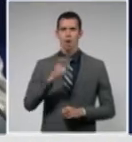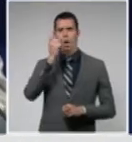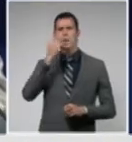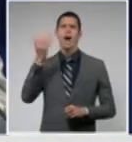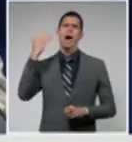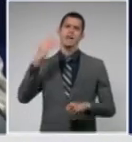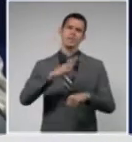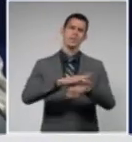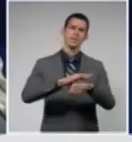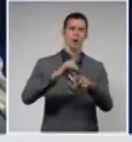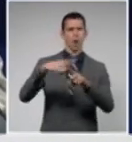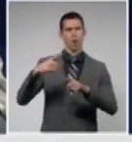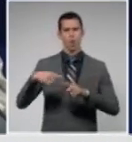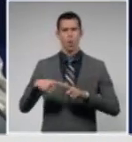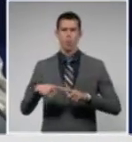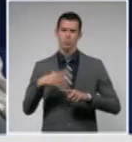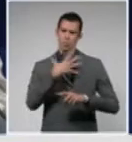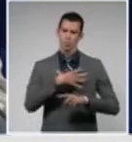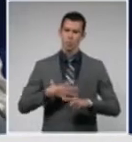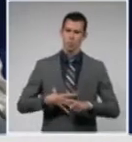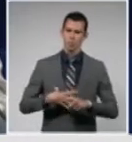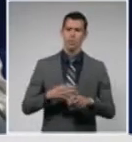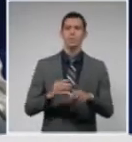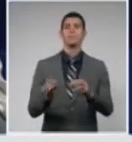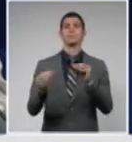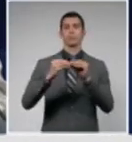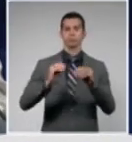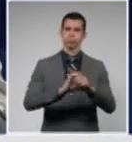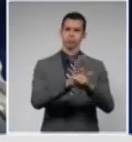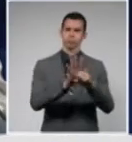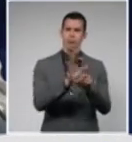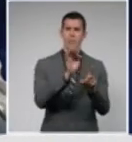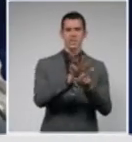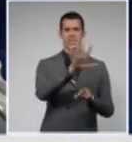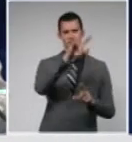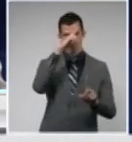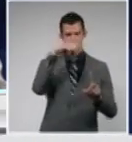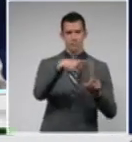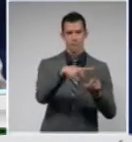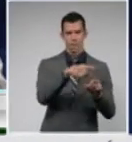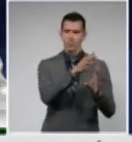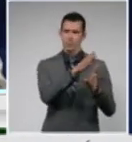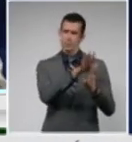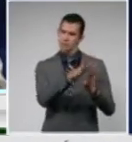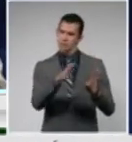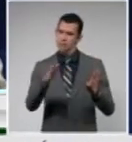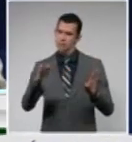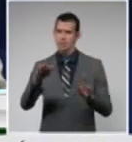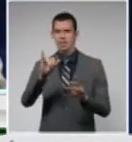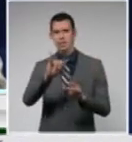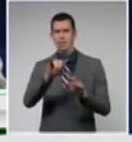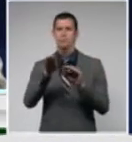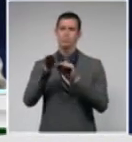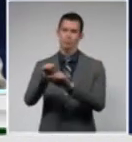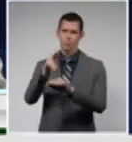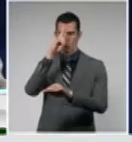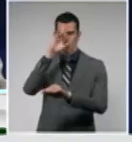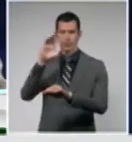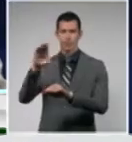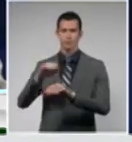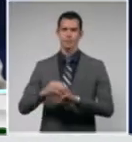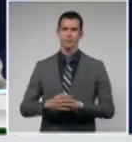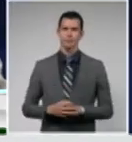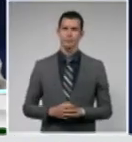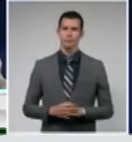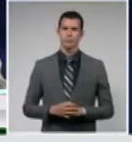from some pre-existing medical conditions and began to develop symptoms on September the 5th.